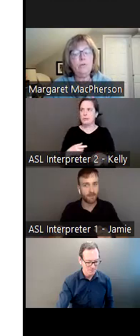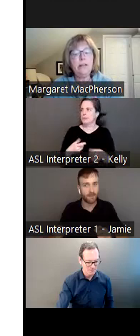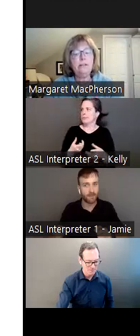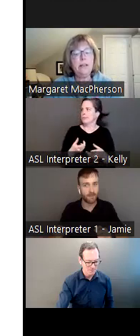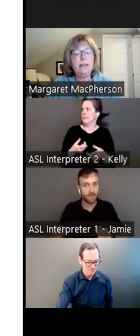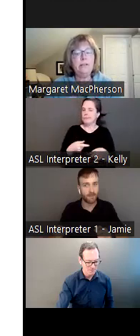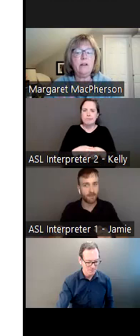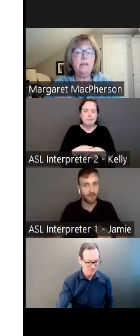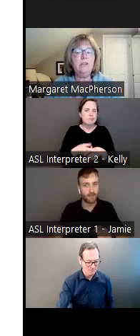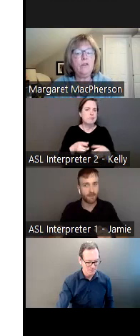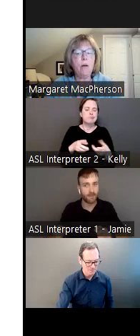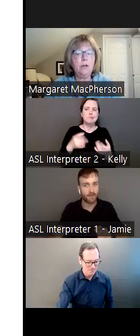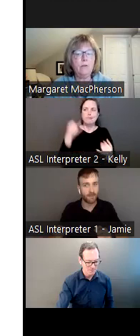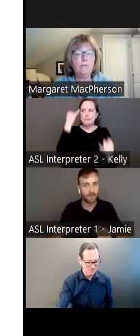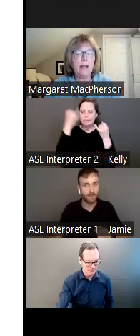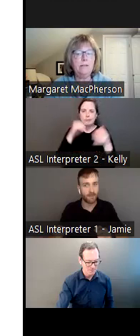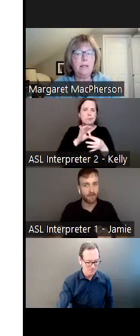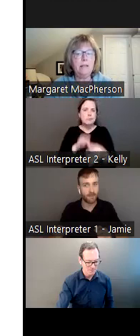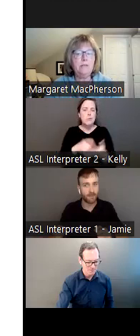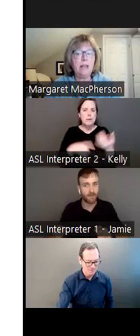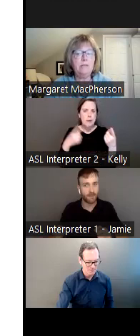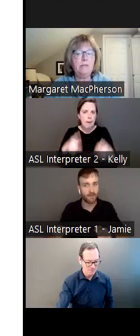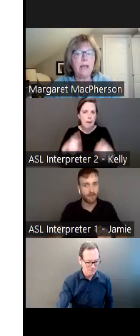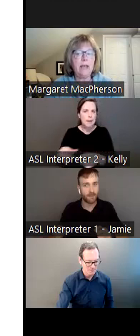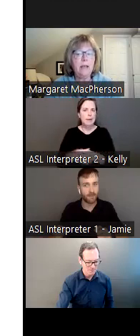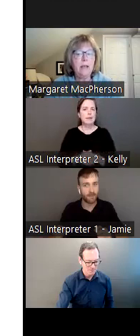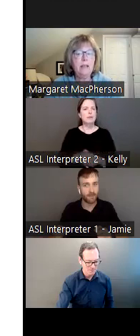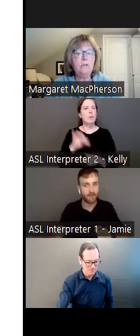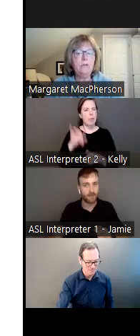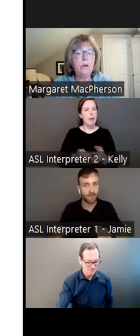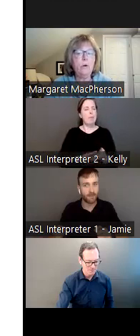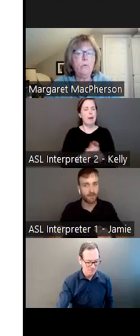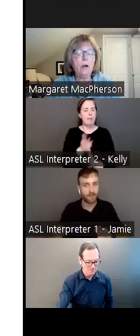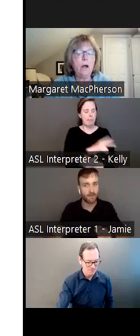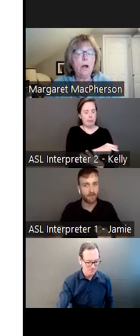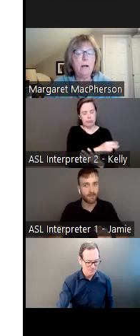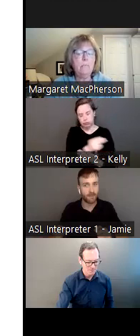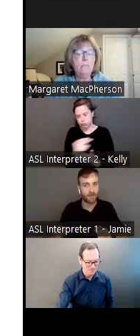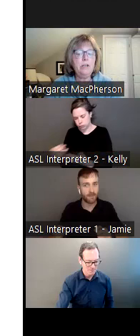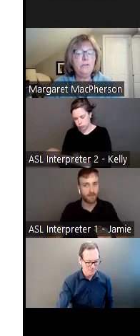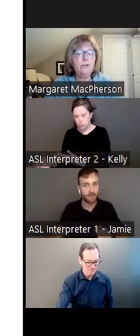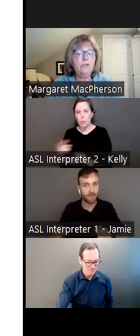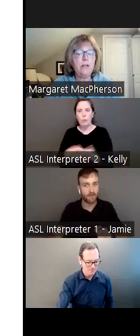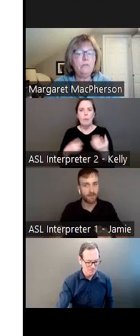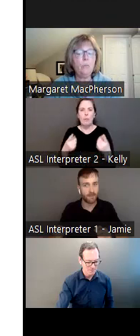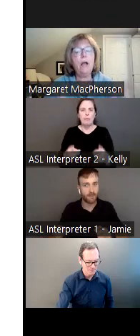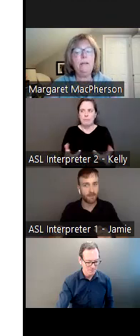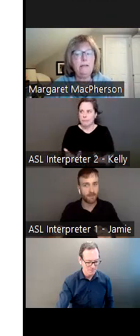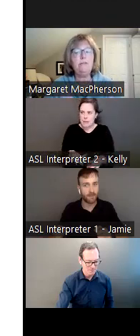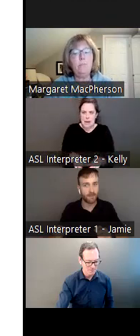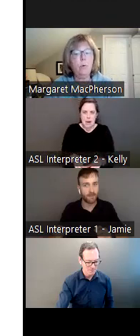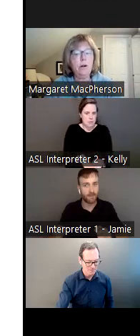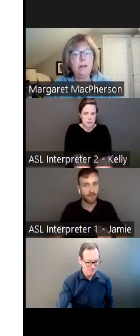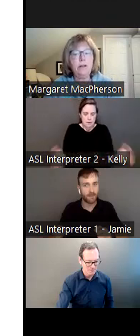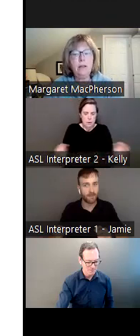that translates is kind of a domino effect, in the sense that if there's no research that's